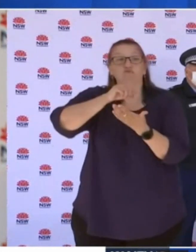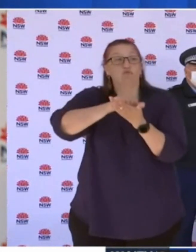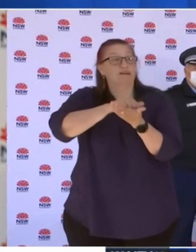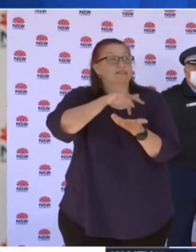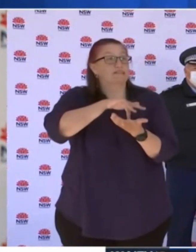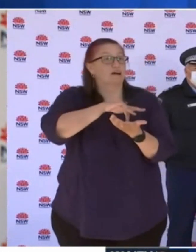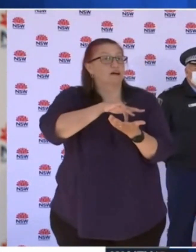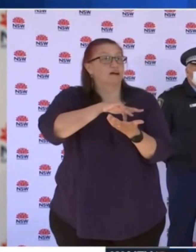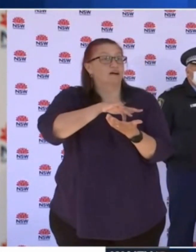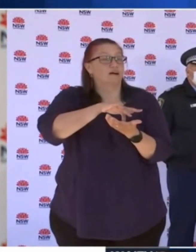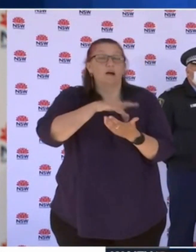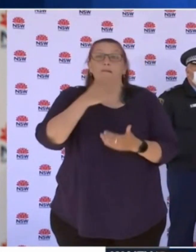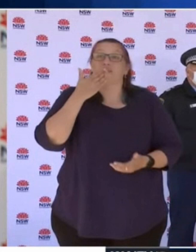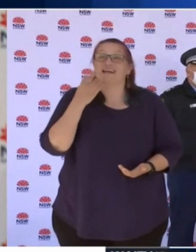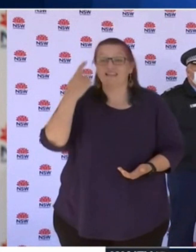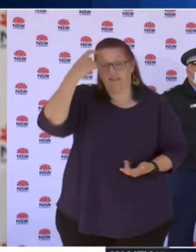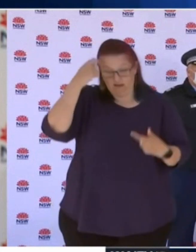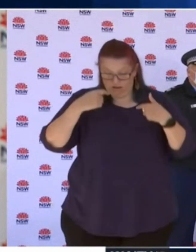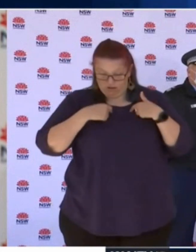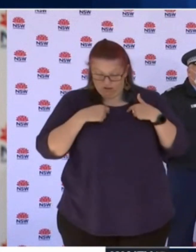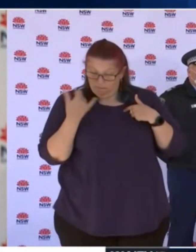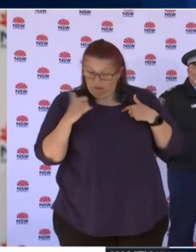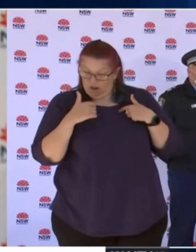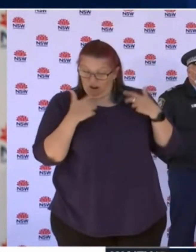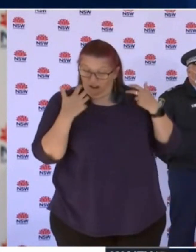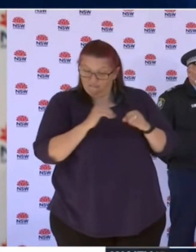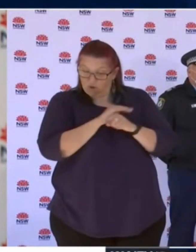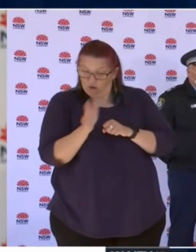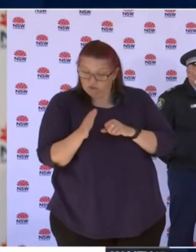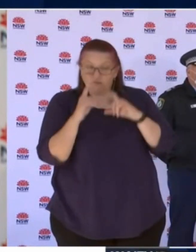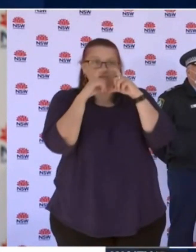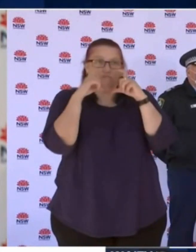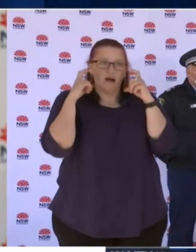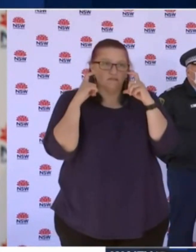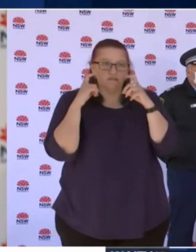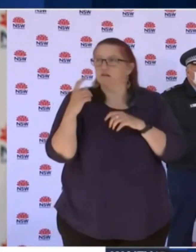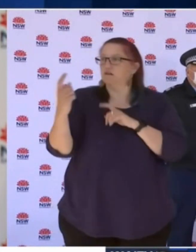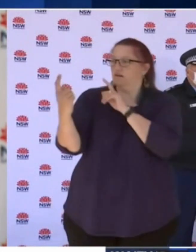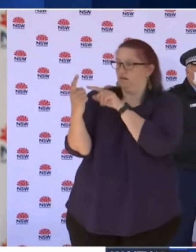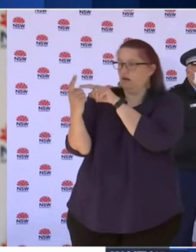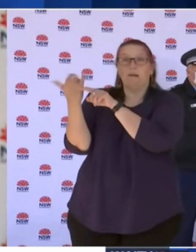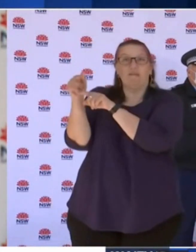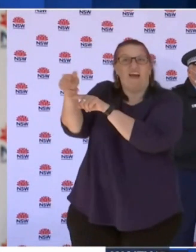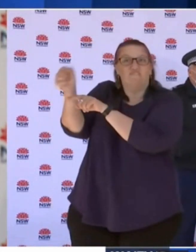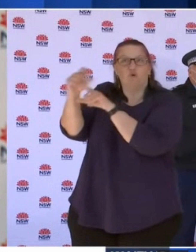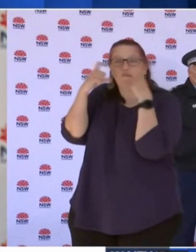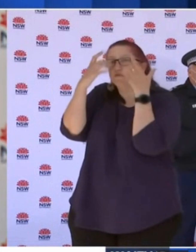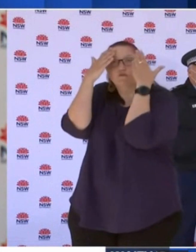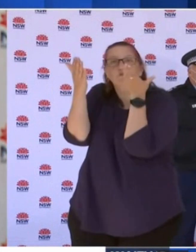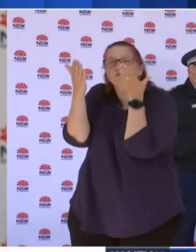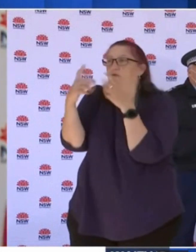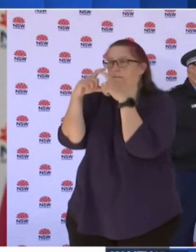you're next to someone who may have COVID. Ensure you are wearing a mask at all times and ensure that it covers your nose and